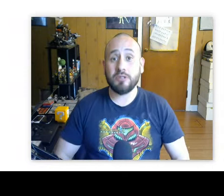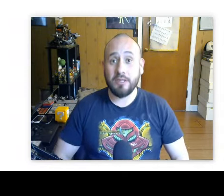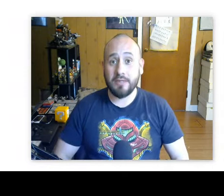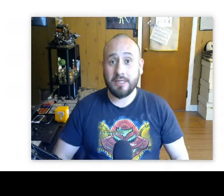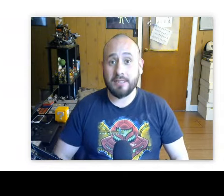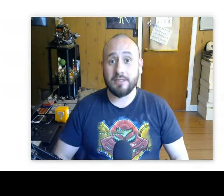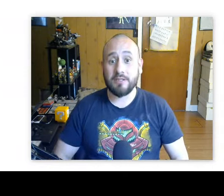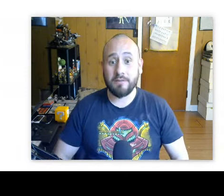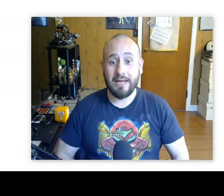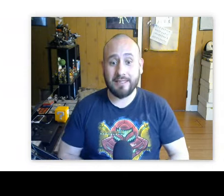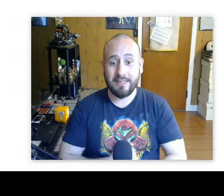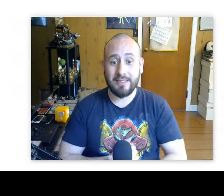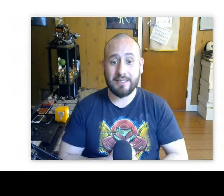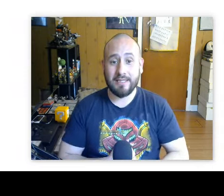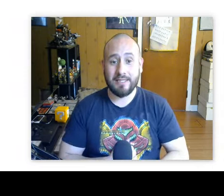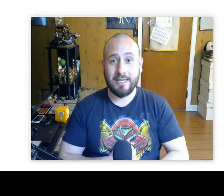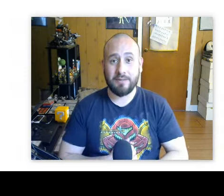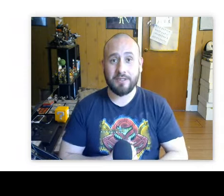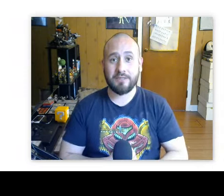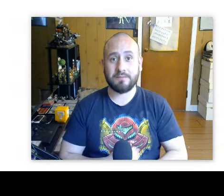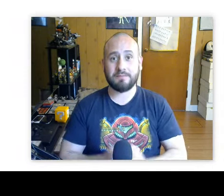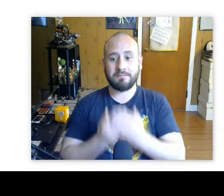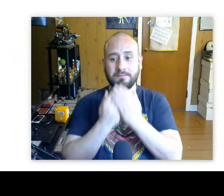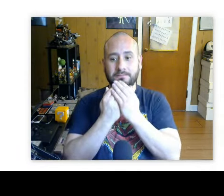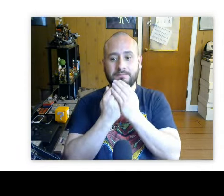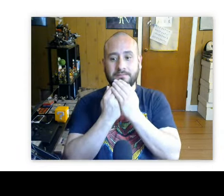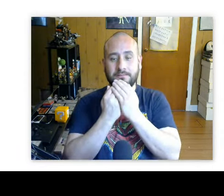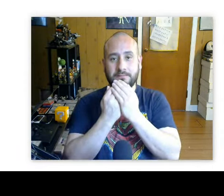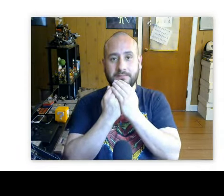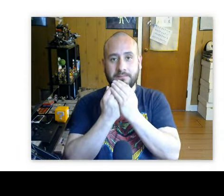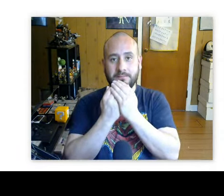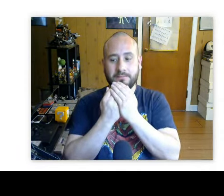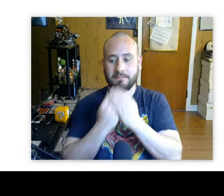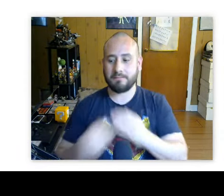You should know these. You've been practicing these. Sandwich,